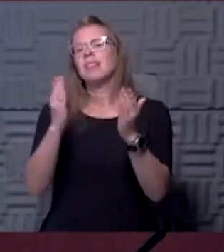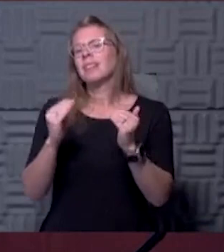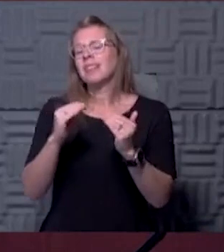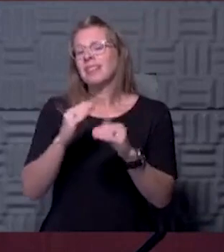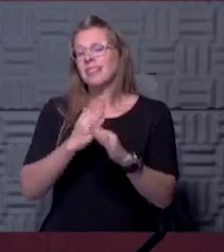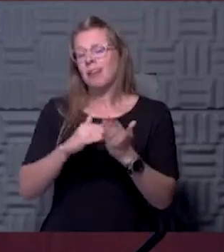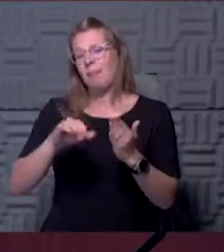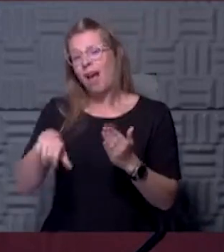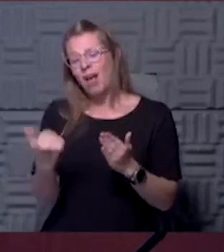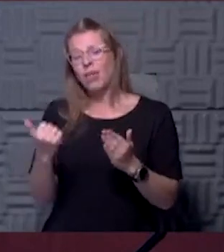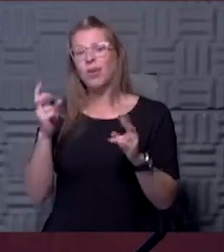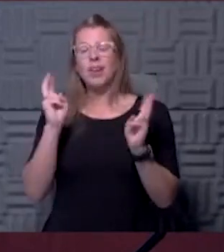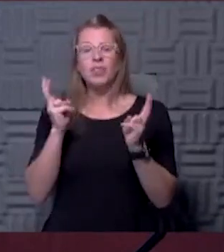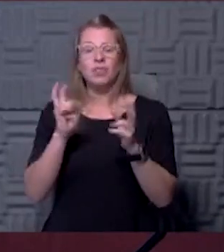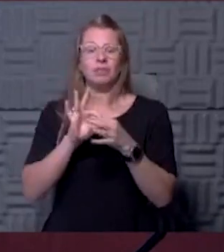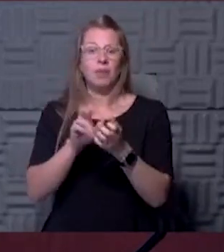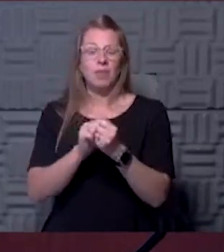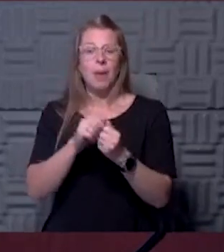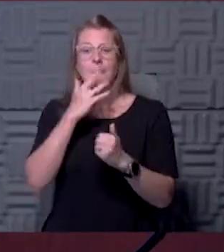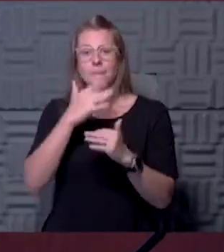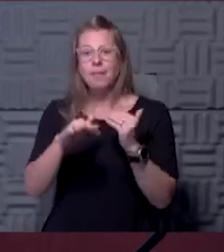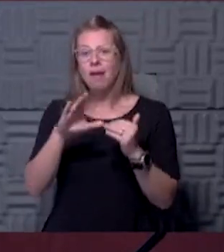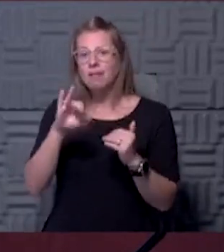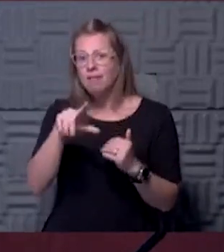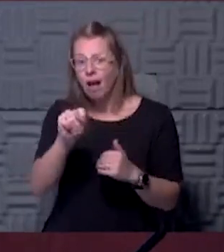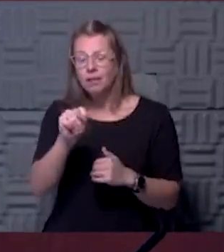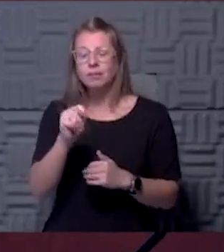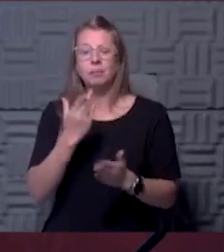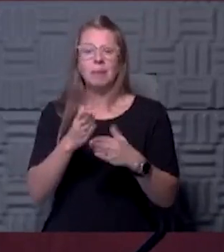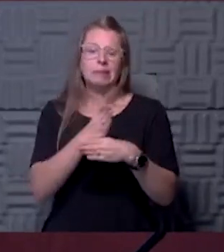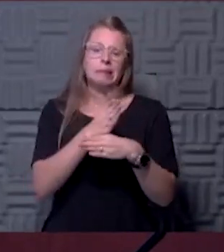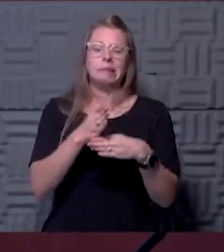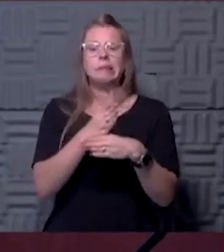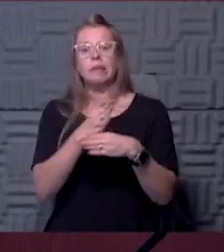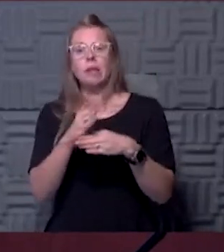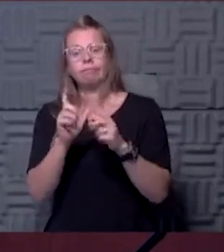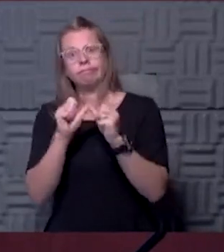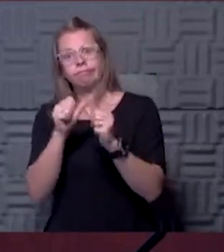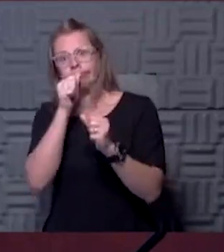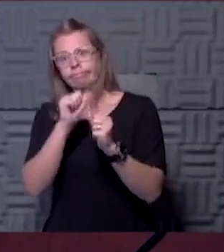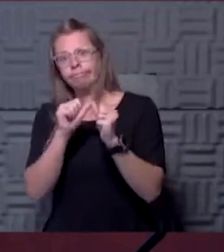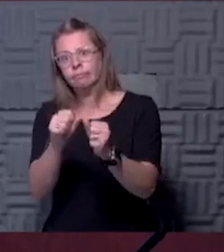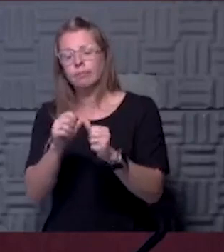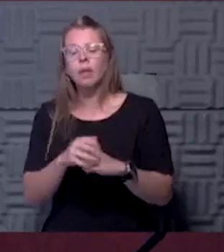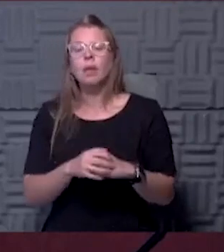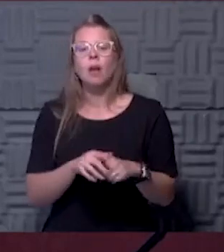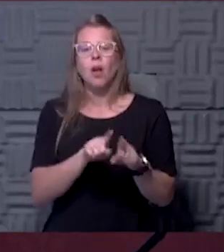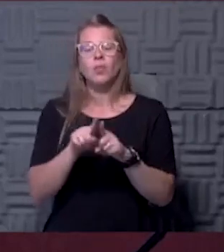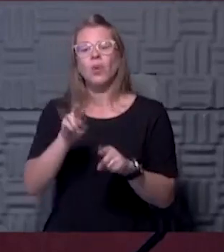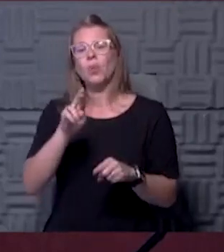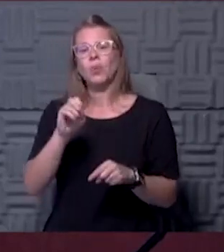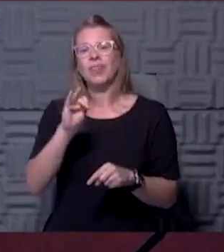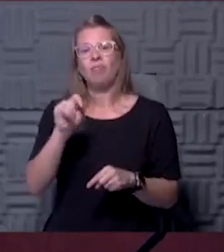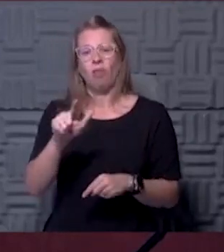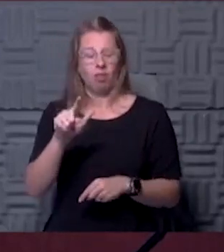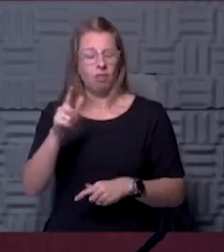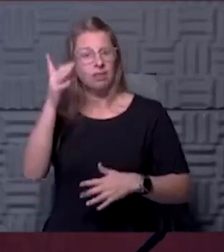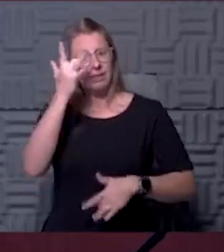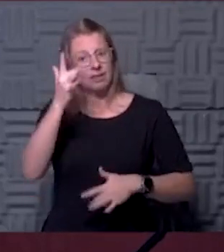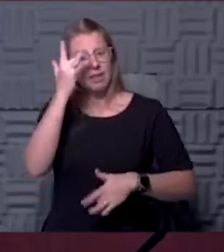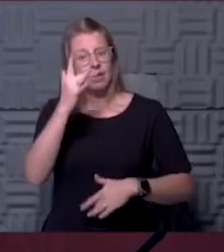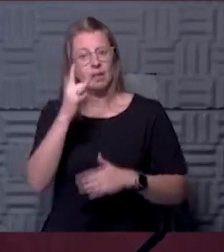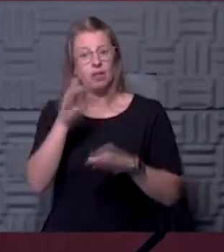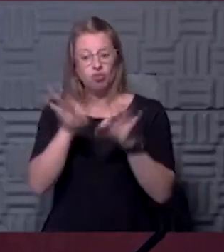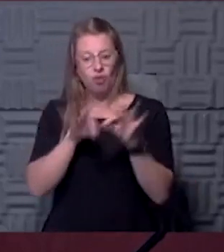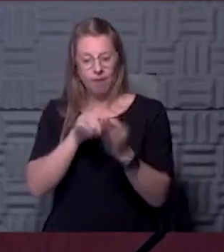issues with blood clots that may be medium to long term, and the risk of renal disease. And all those are beginning to be described in the